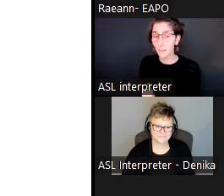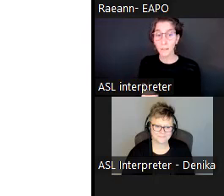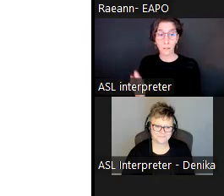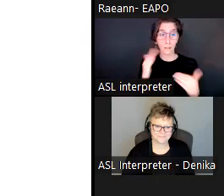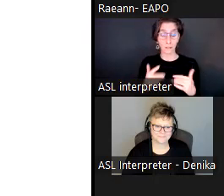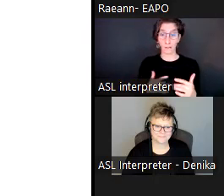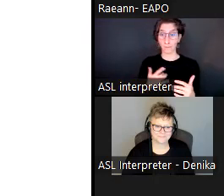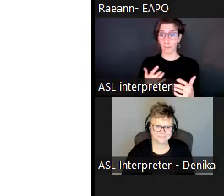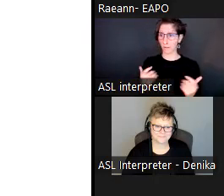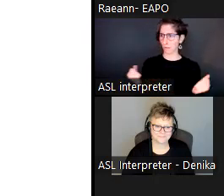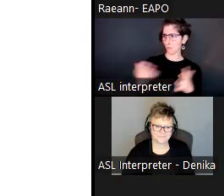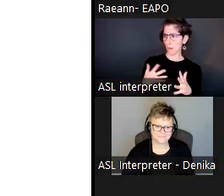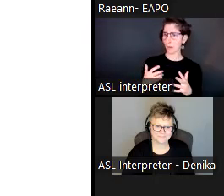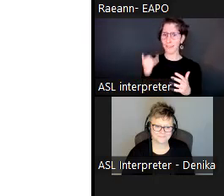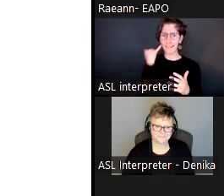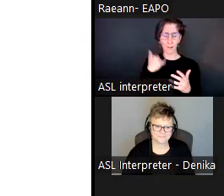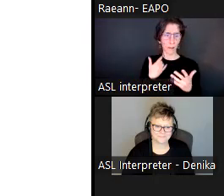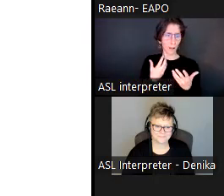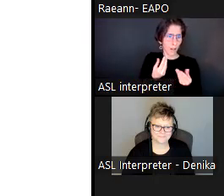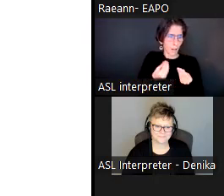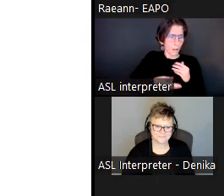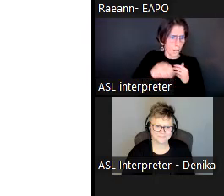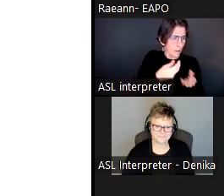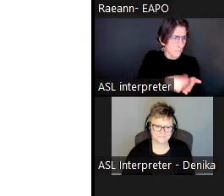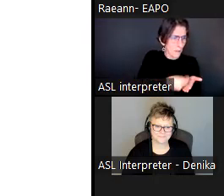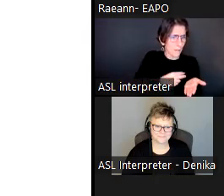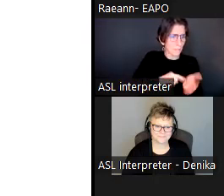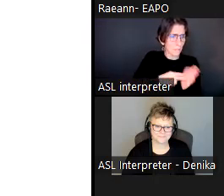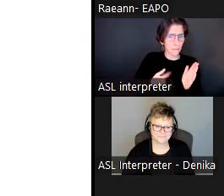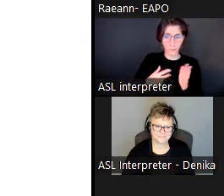take control over their finances and they'll lose their independence.